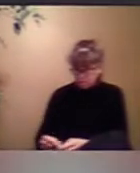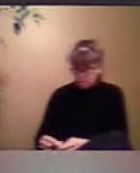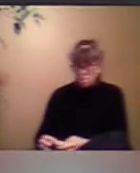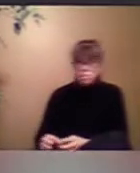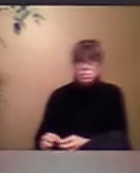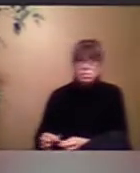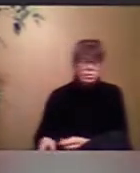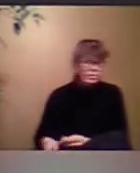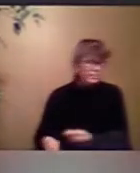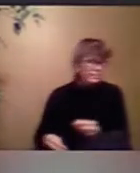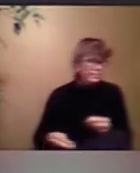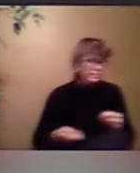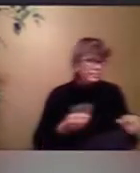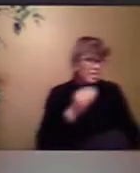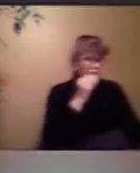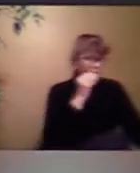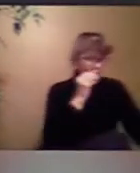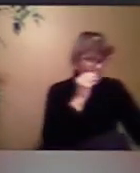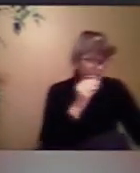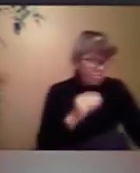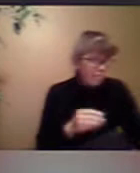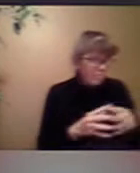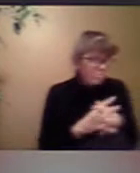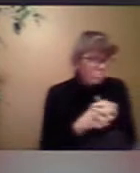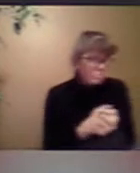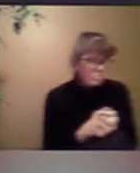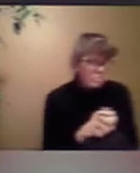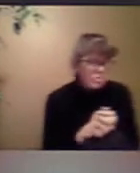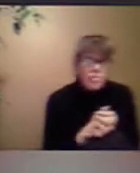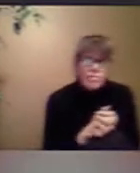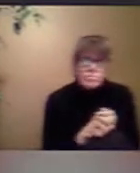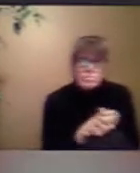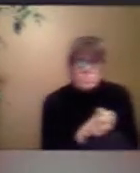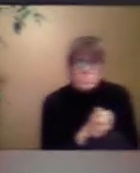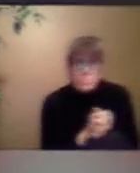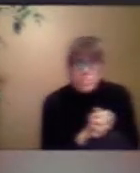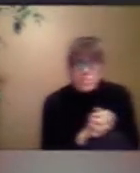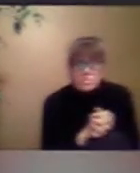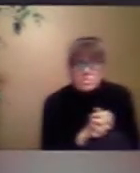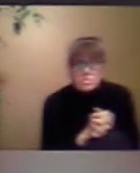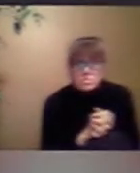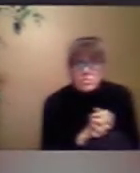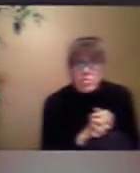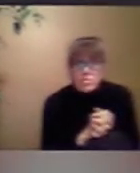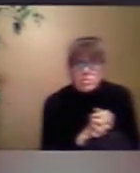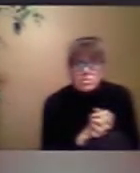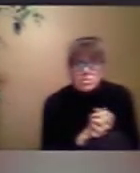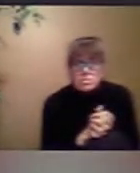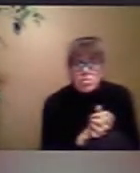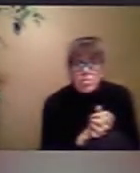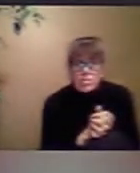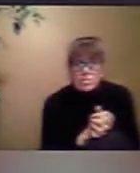Some of this, for people who have been participating, is probably a repeat, but for those who are new, it's very informative,